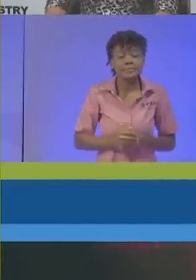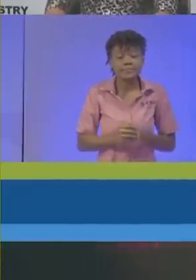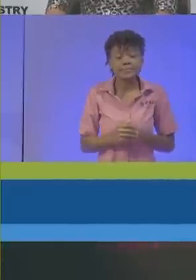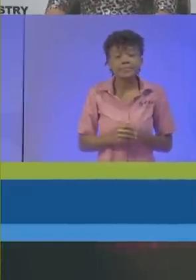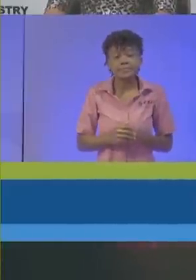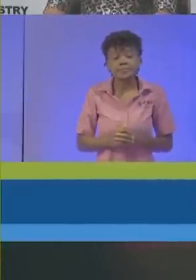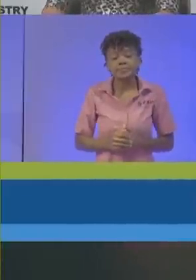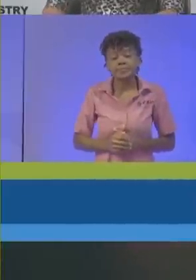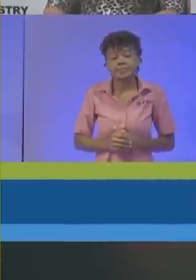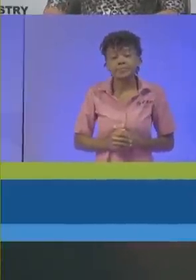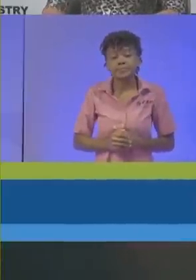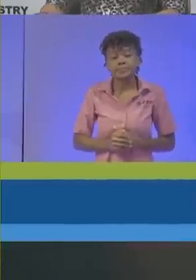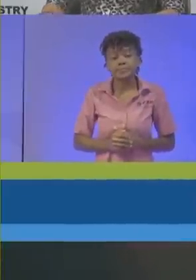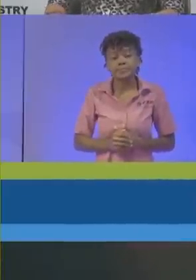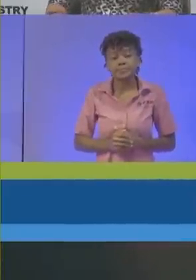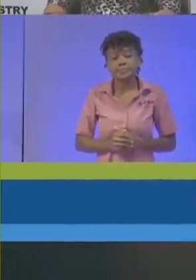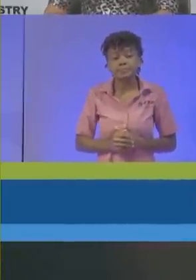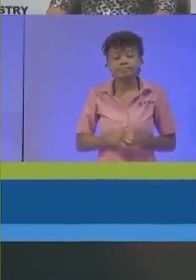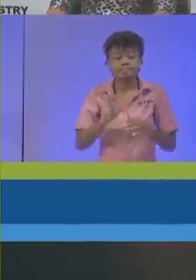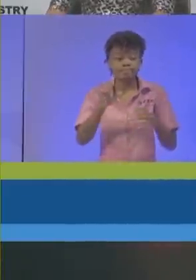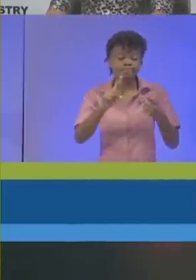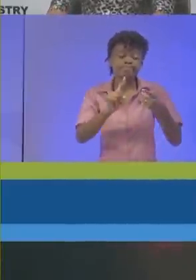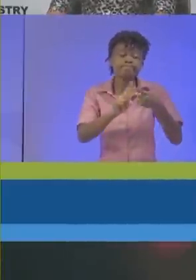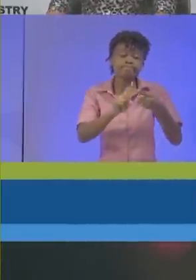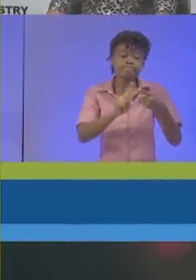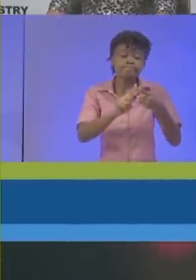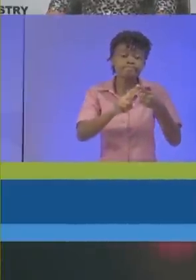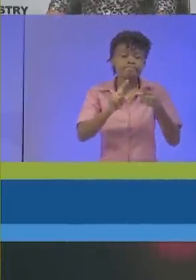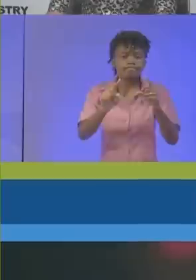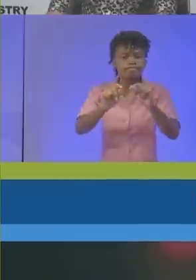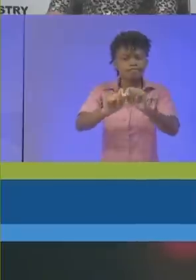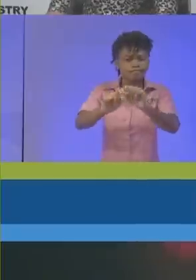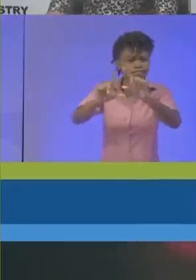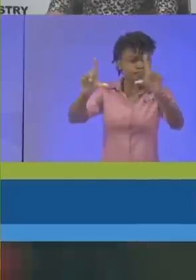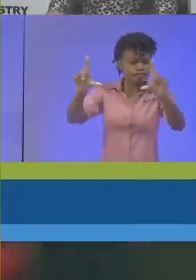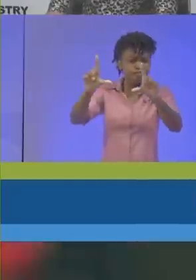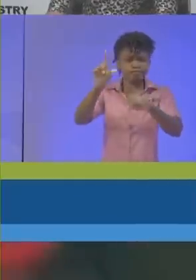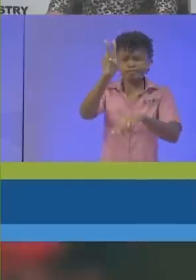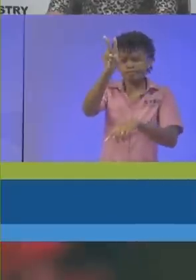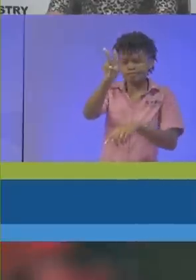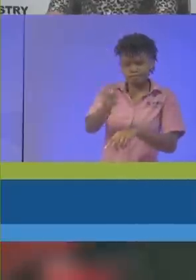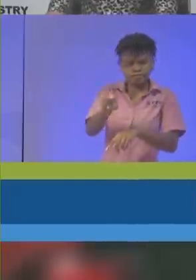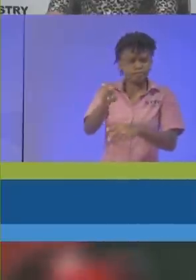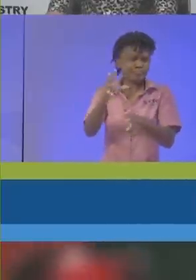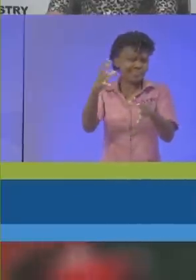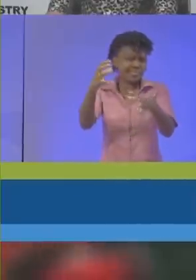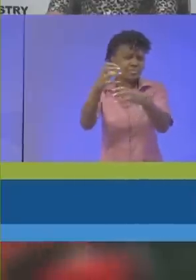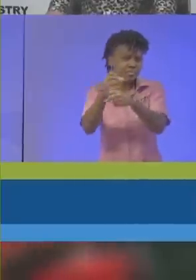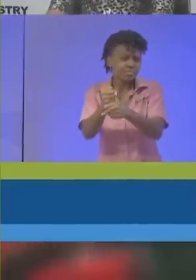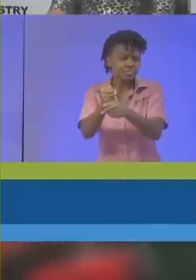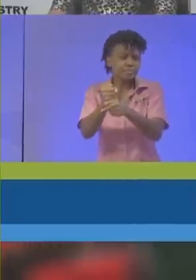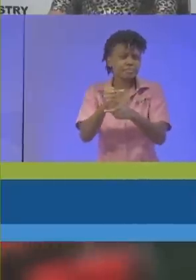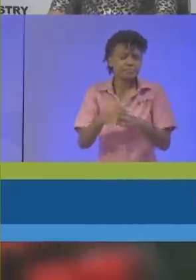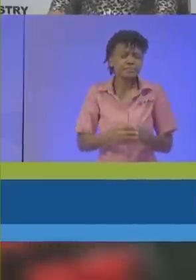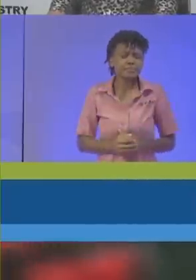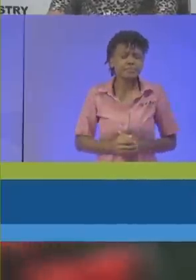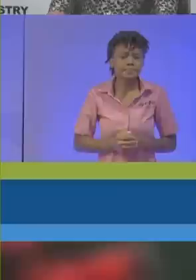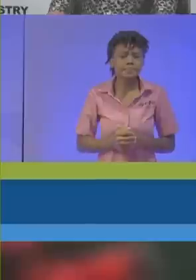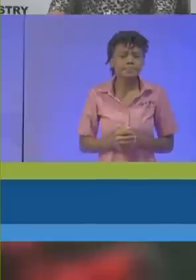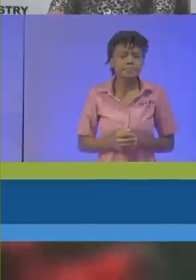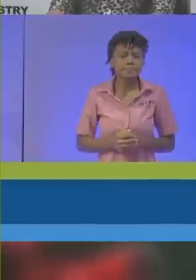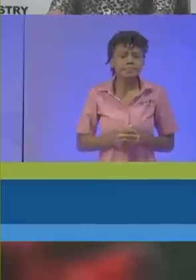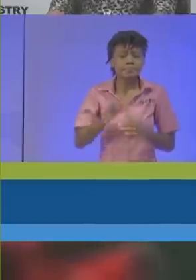So I'll now move on to the dashboard update number 997. There were an additional